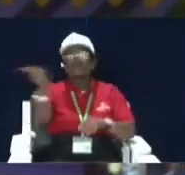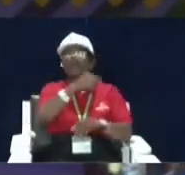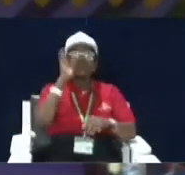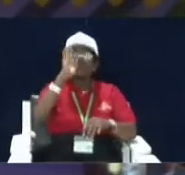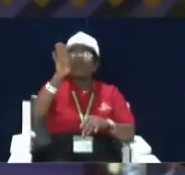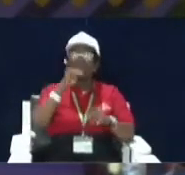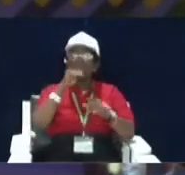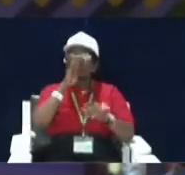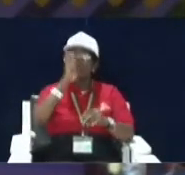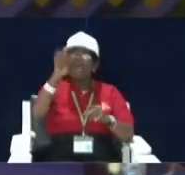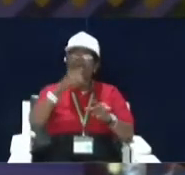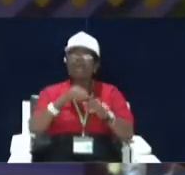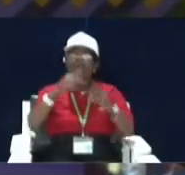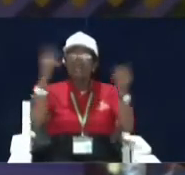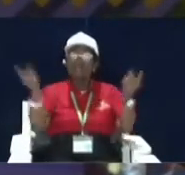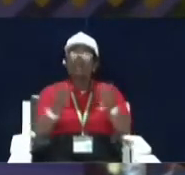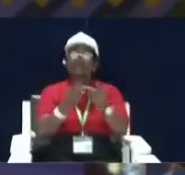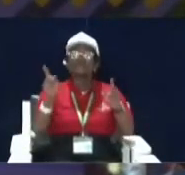name.